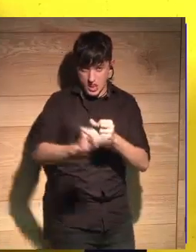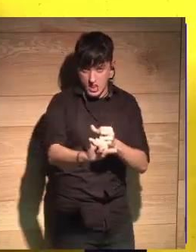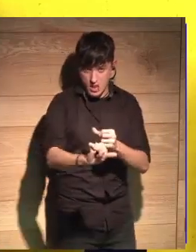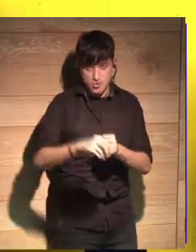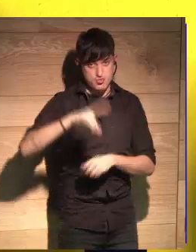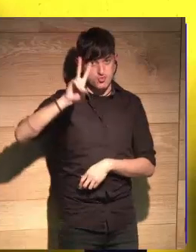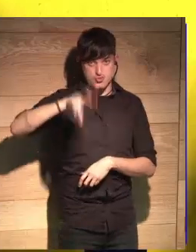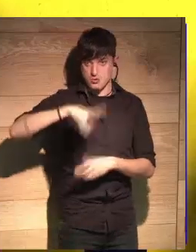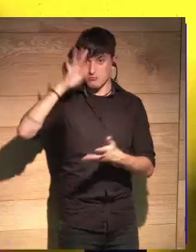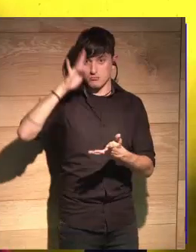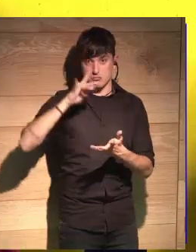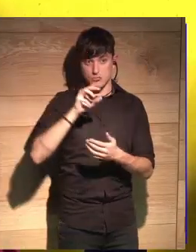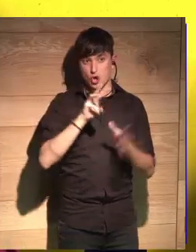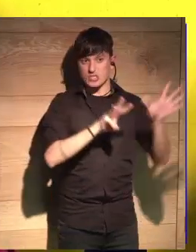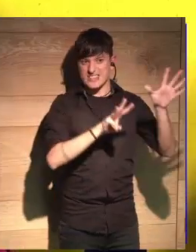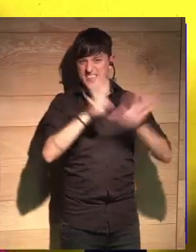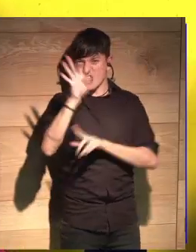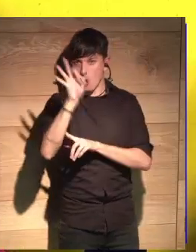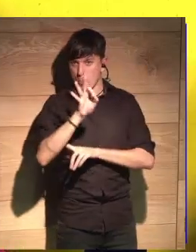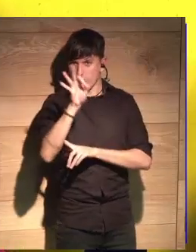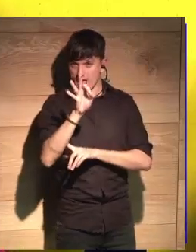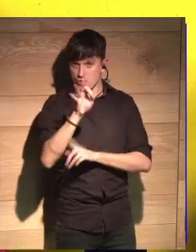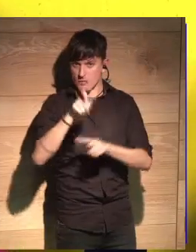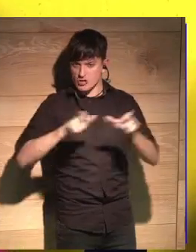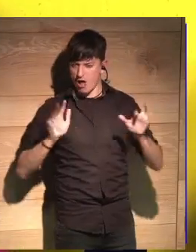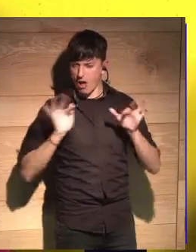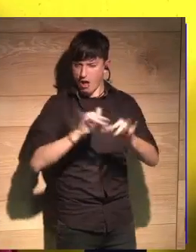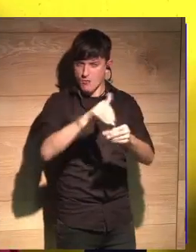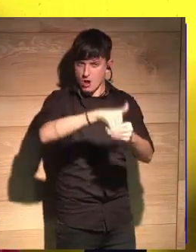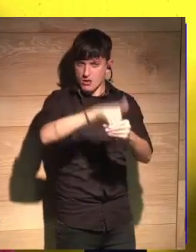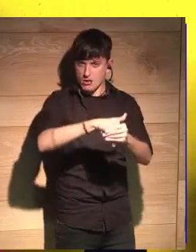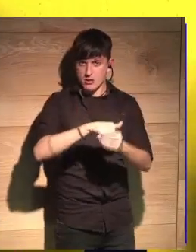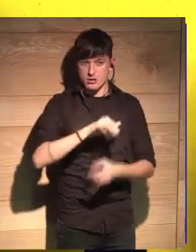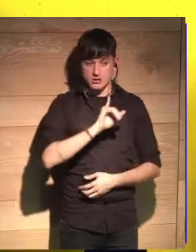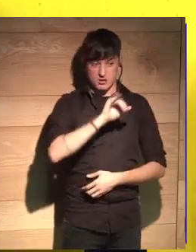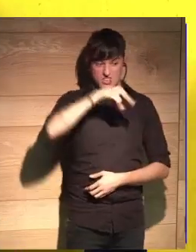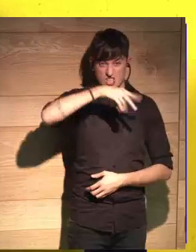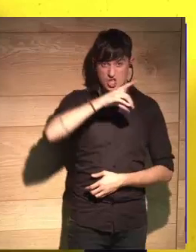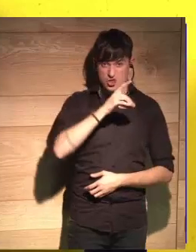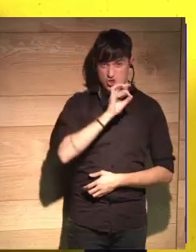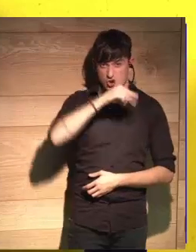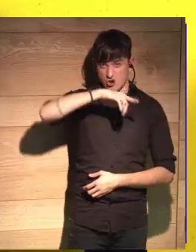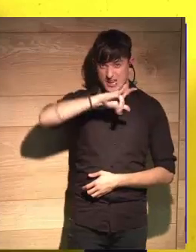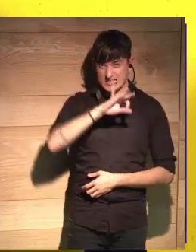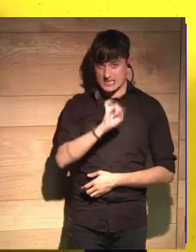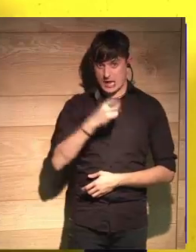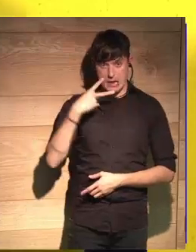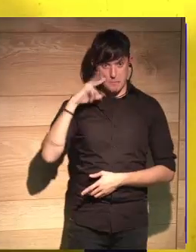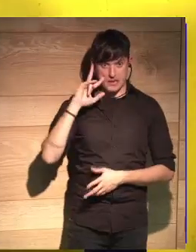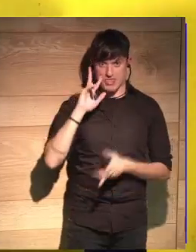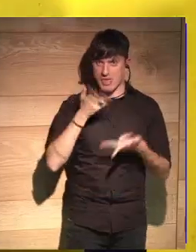than 85% of Italians voted. In Indonesia, which had no experience of democracy, when